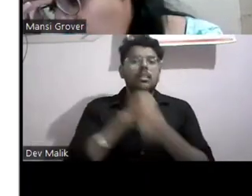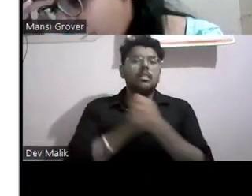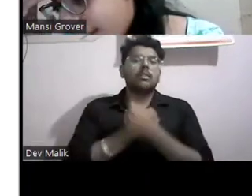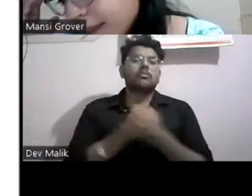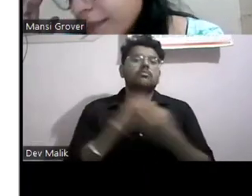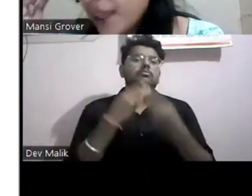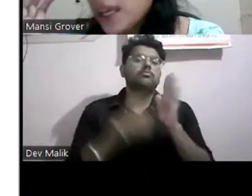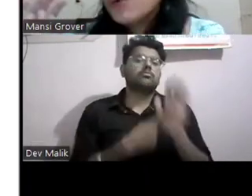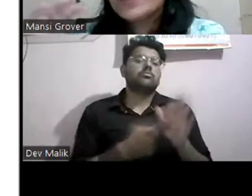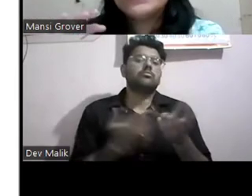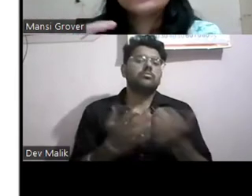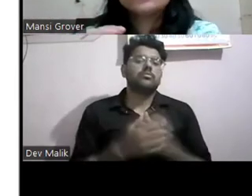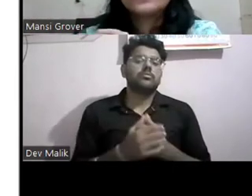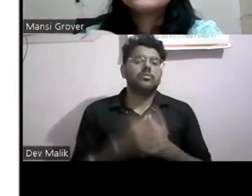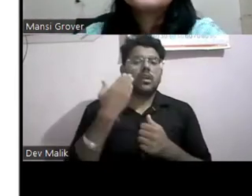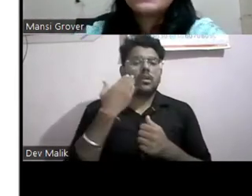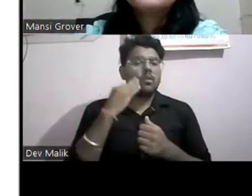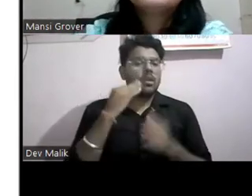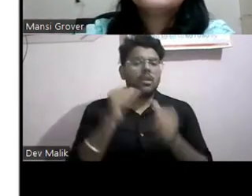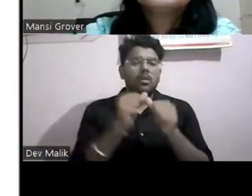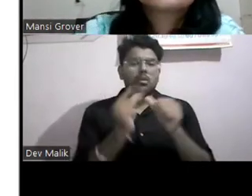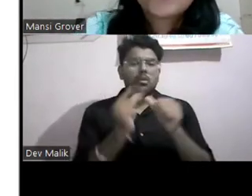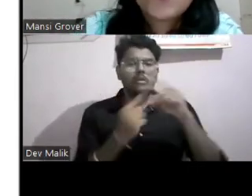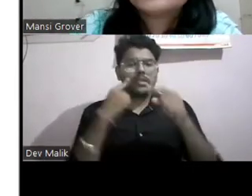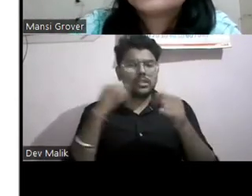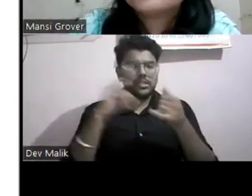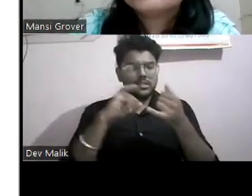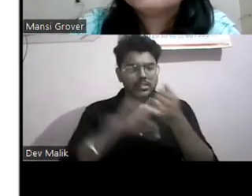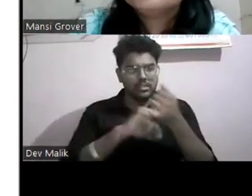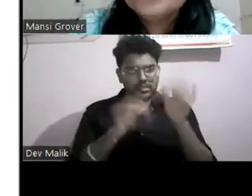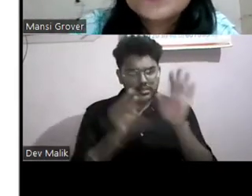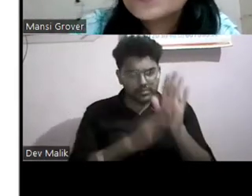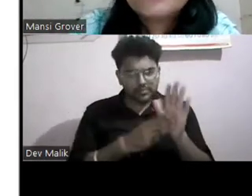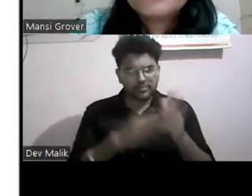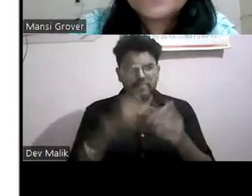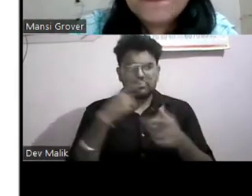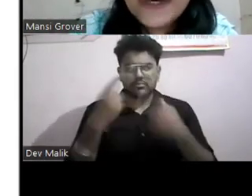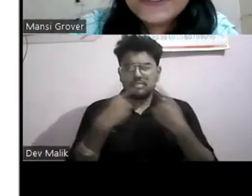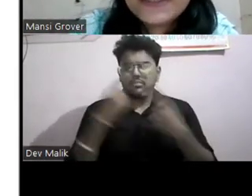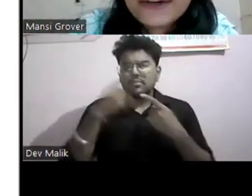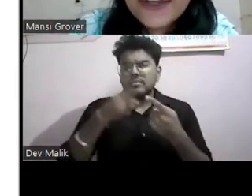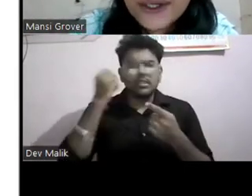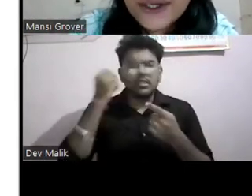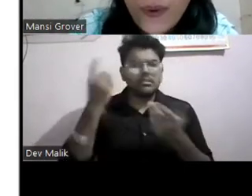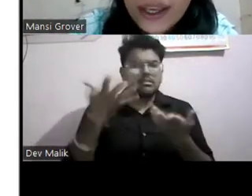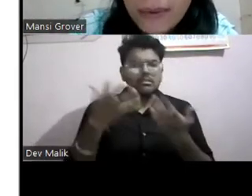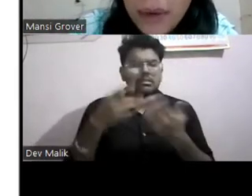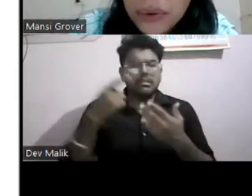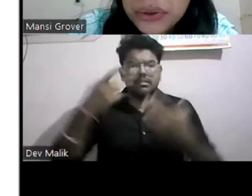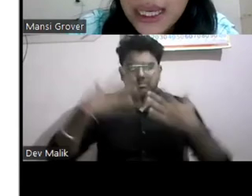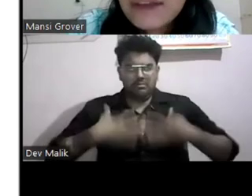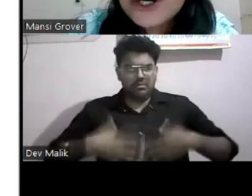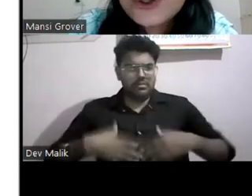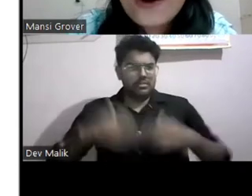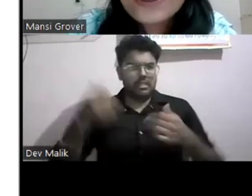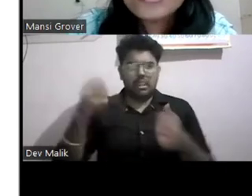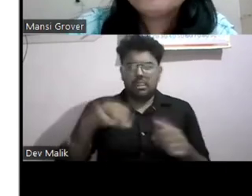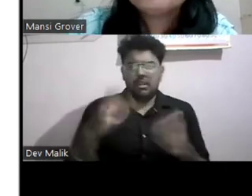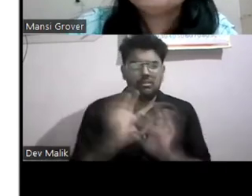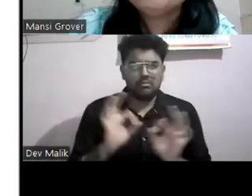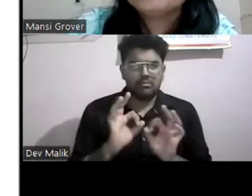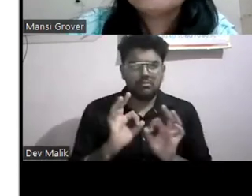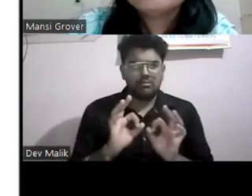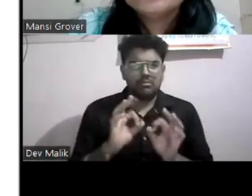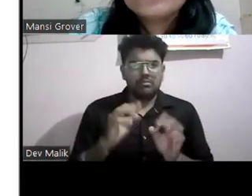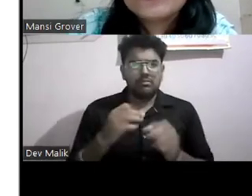about autism, one needs to understand that it's not a neurotypical brain that we are talking about. We're talking about